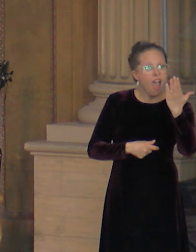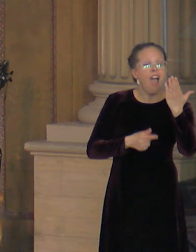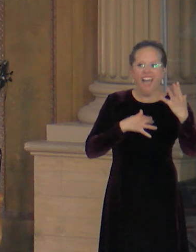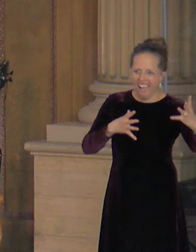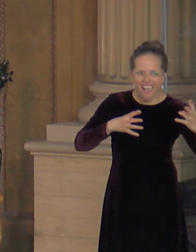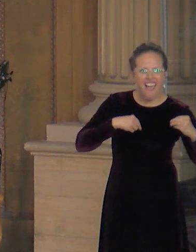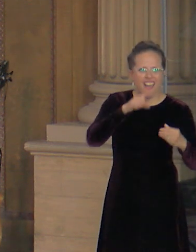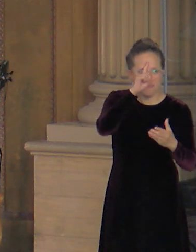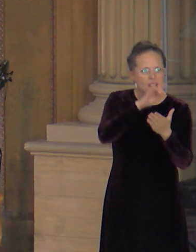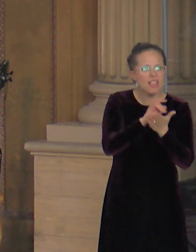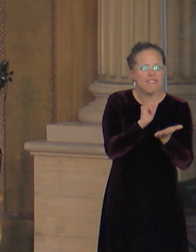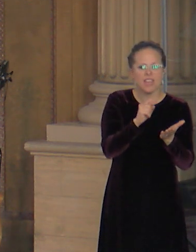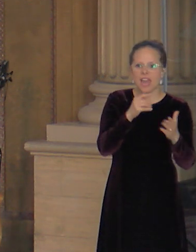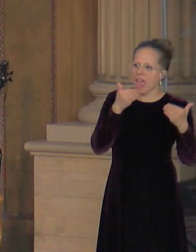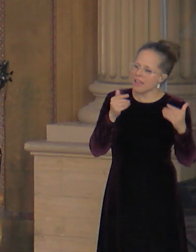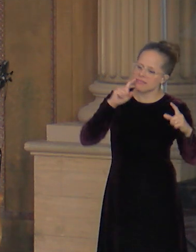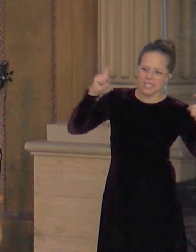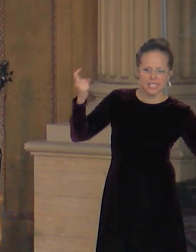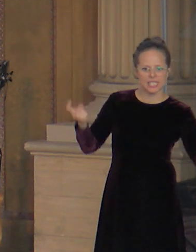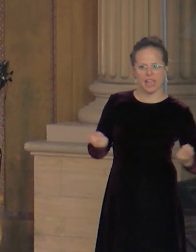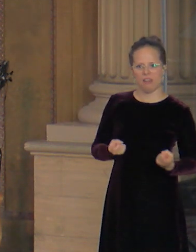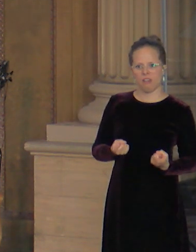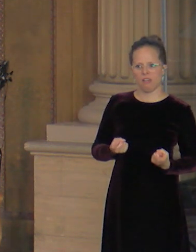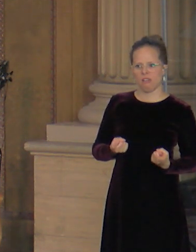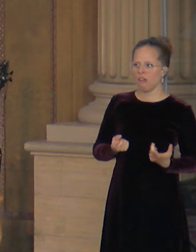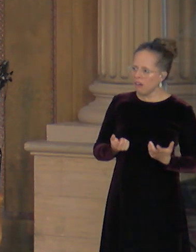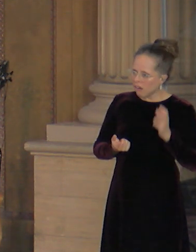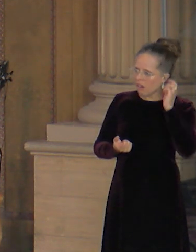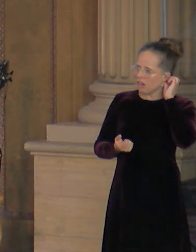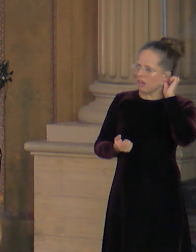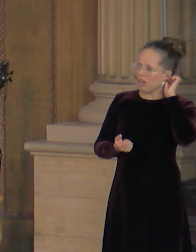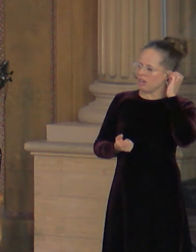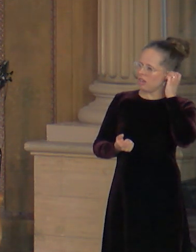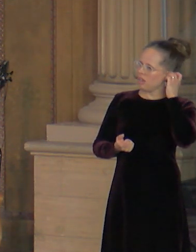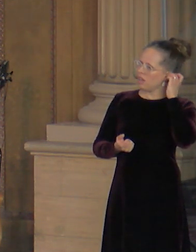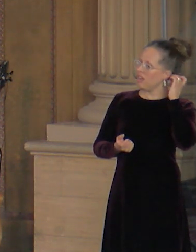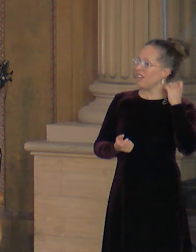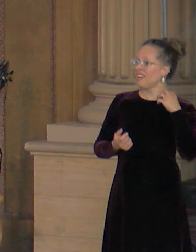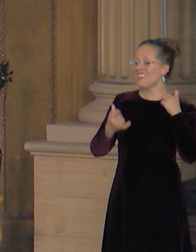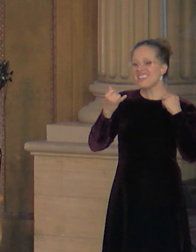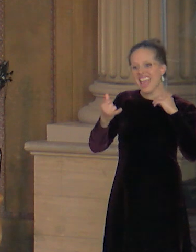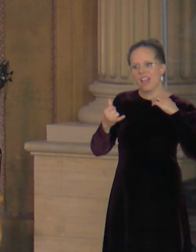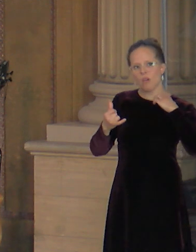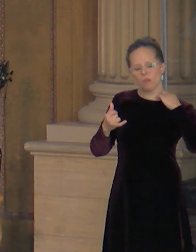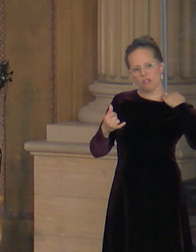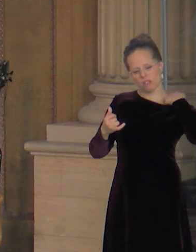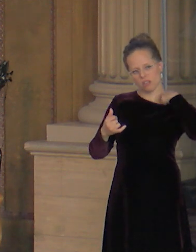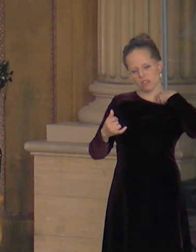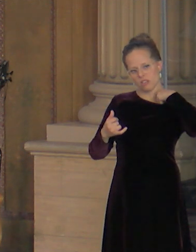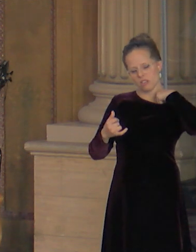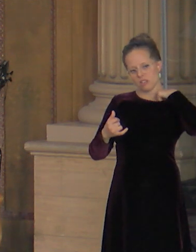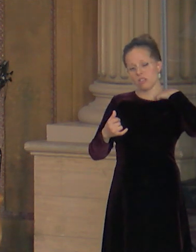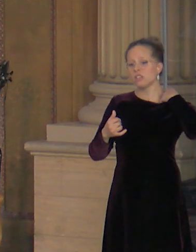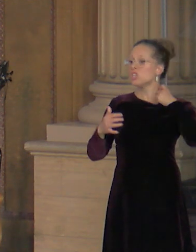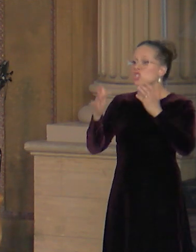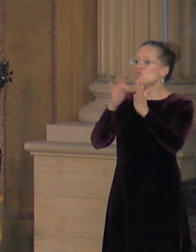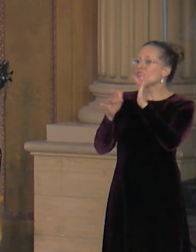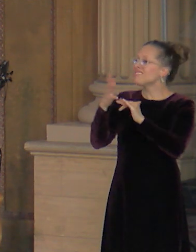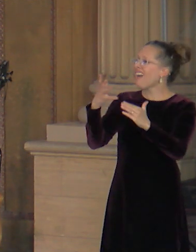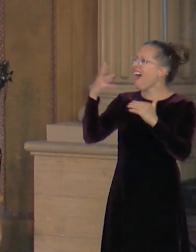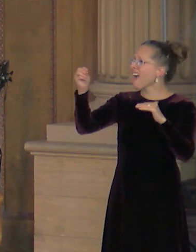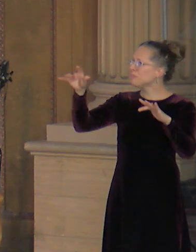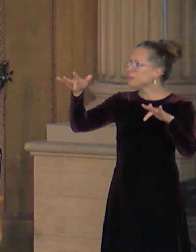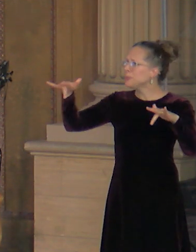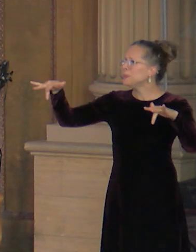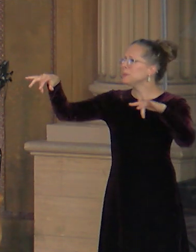that line he sinned and he brought the fall upon humanity but here goes Jesus not into a perfect garden but to a terrible wilderness and there